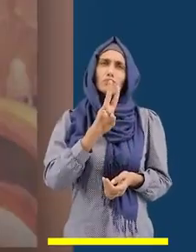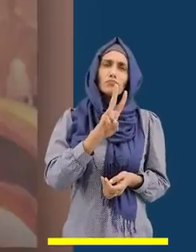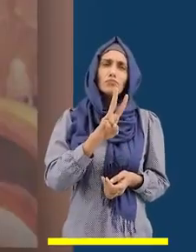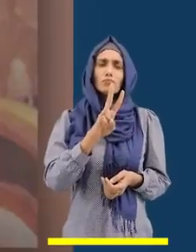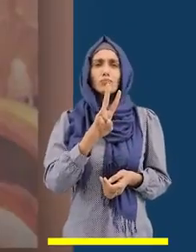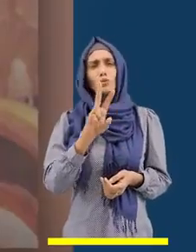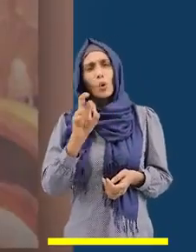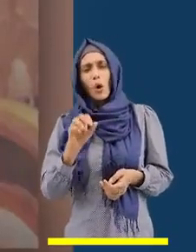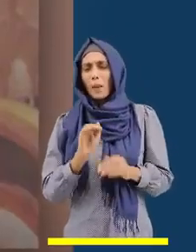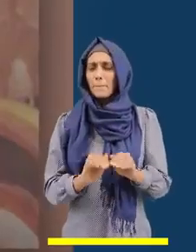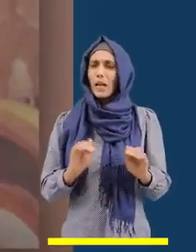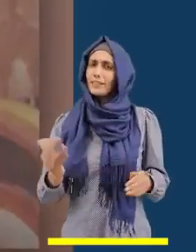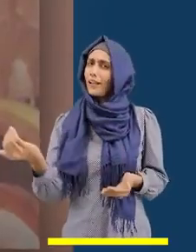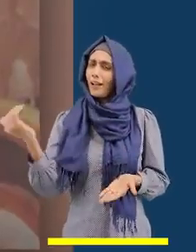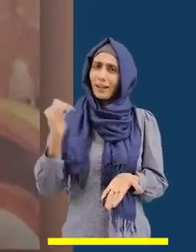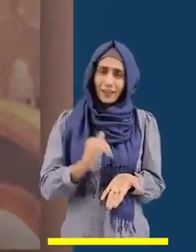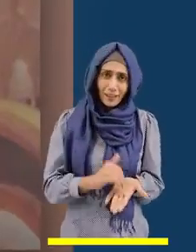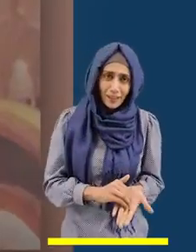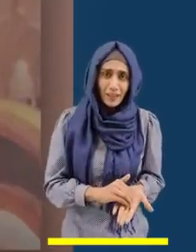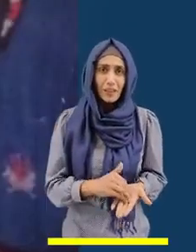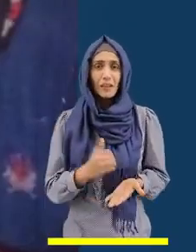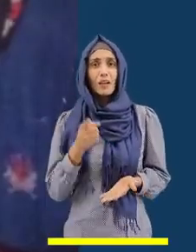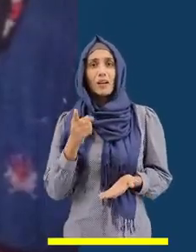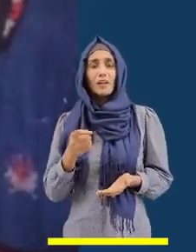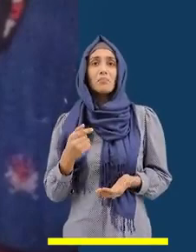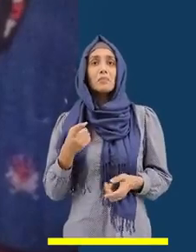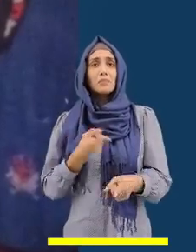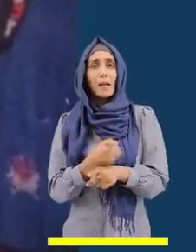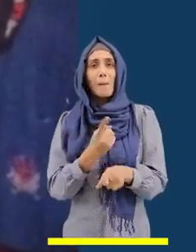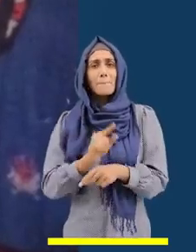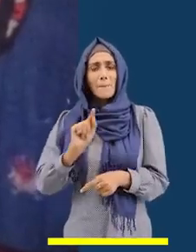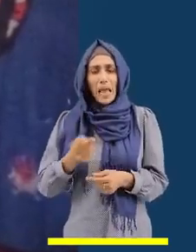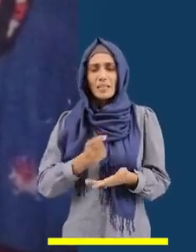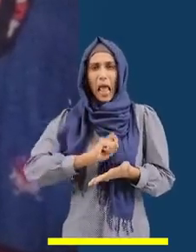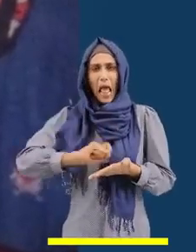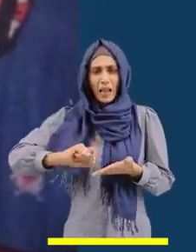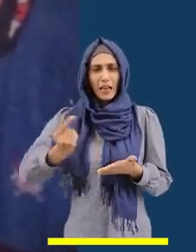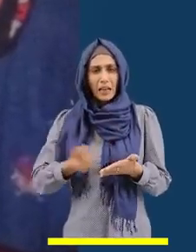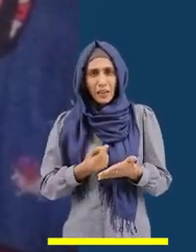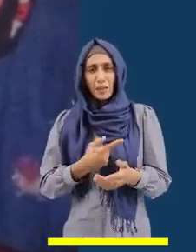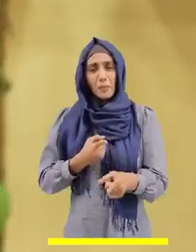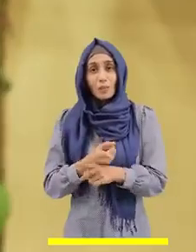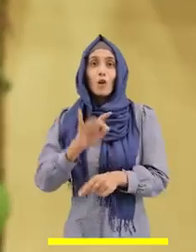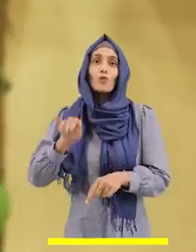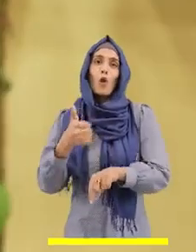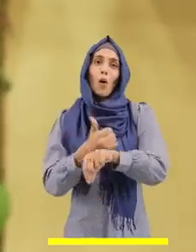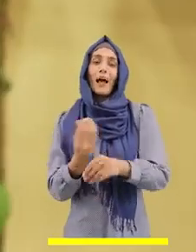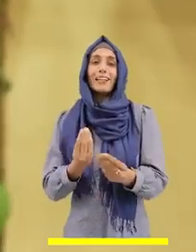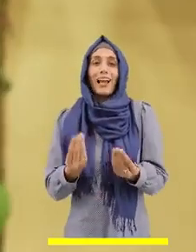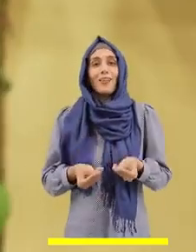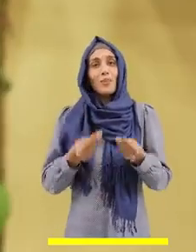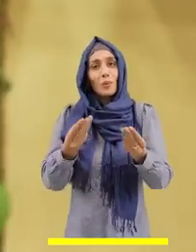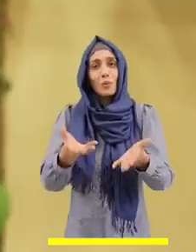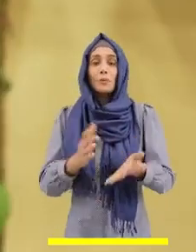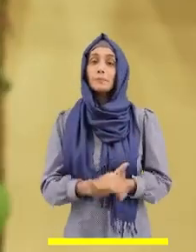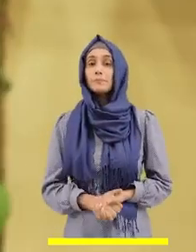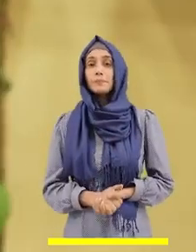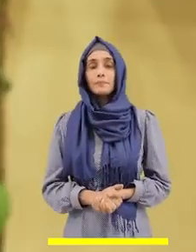about 20 teenagers coming. They wanted to learn basic literacy skills, help them find a